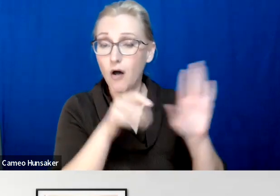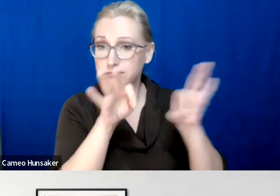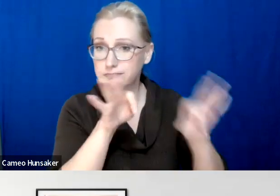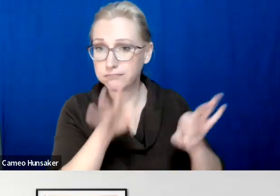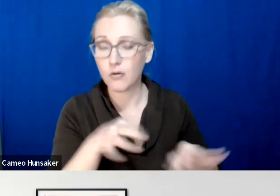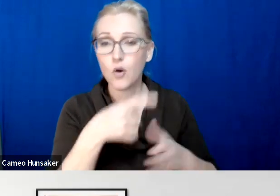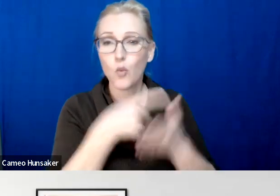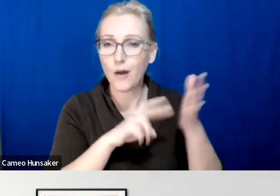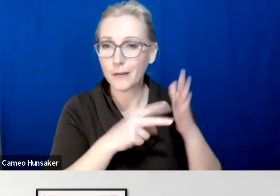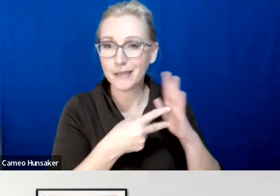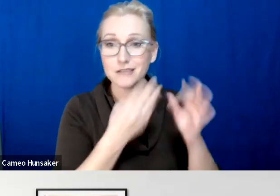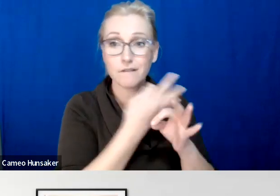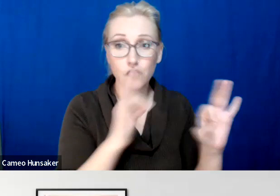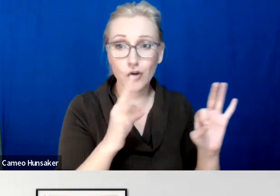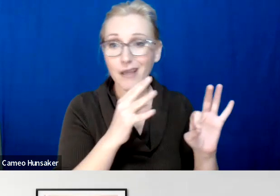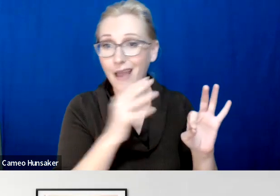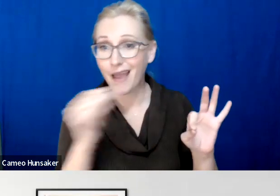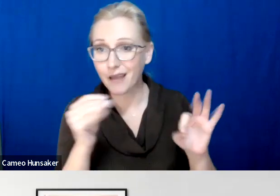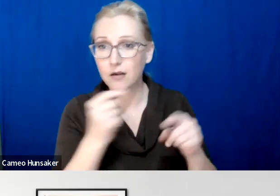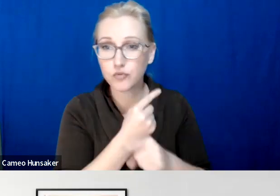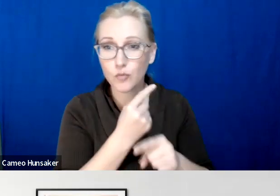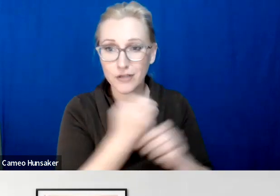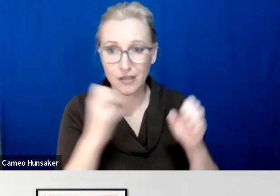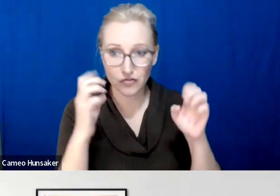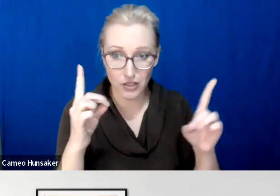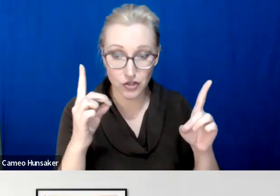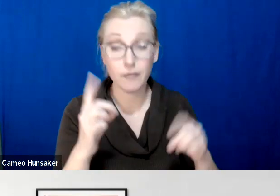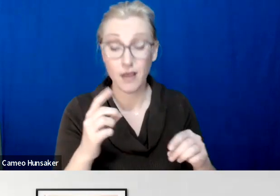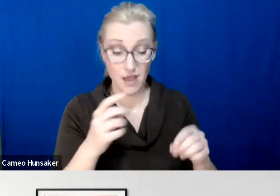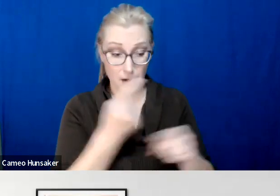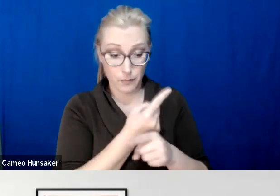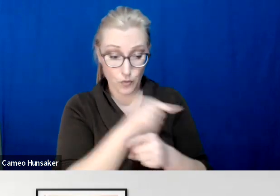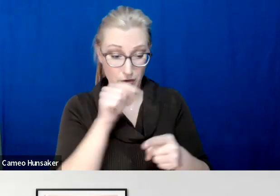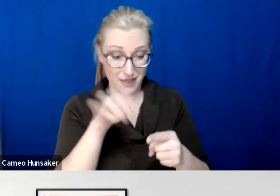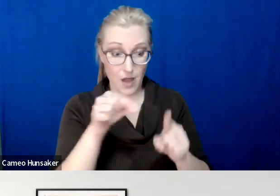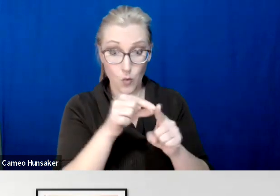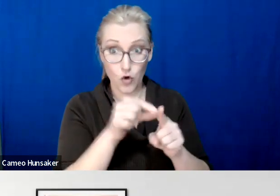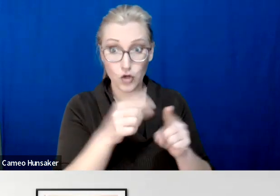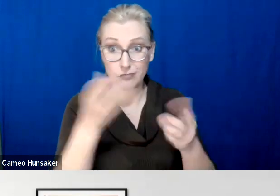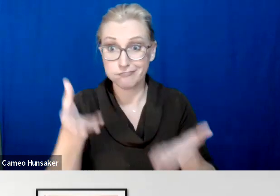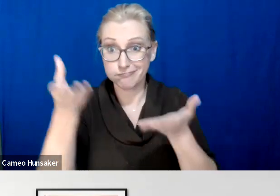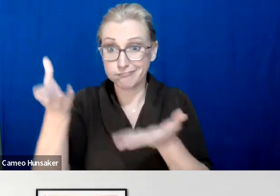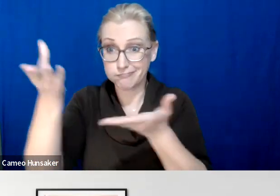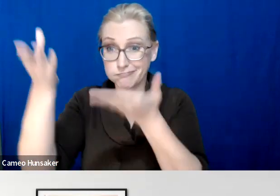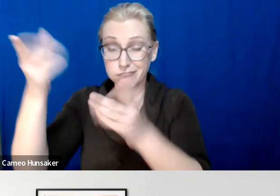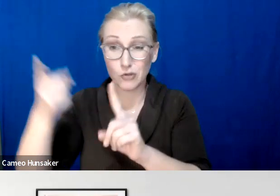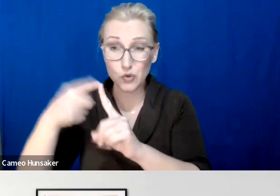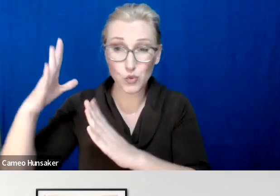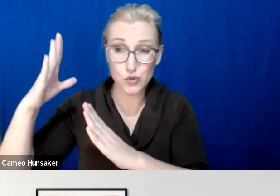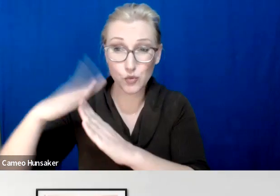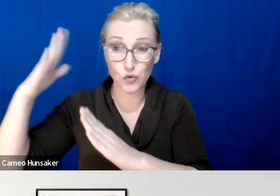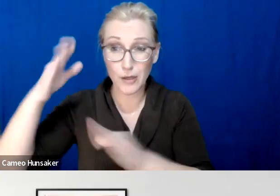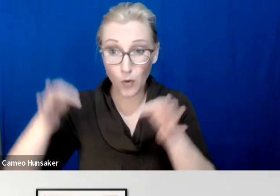the appropriate part of it, this has actually gone to the Supreme Court a few times. One time in